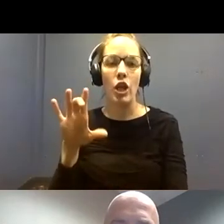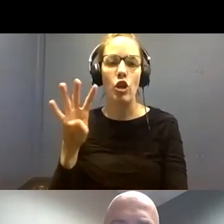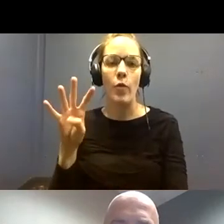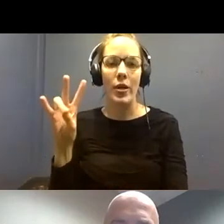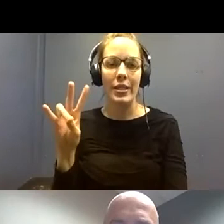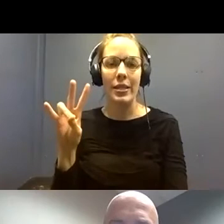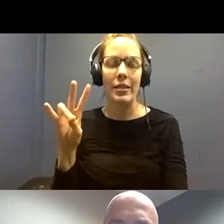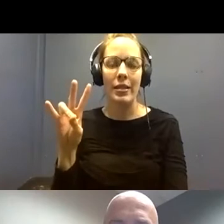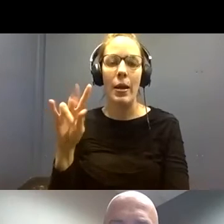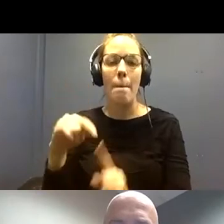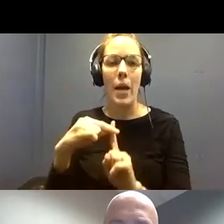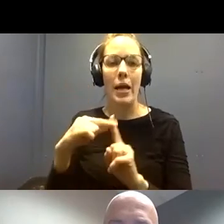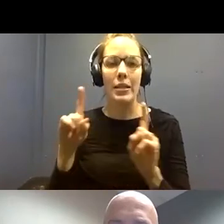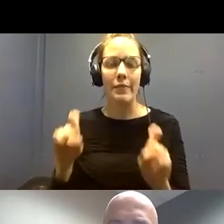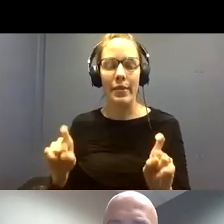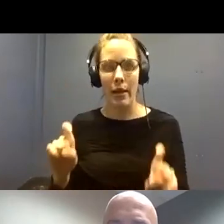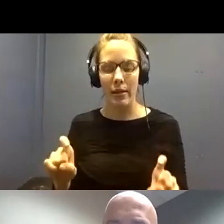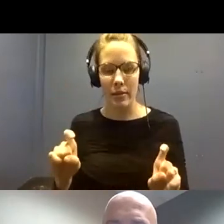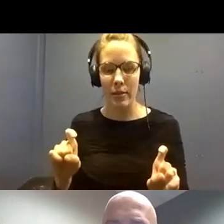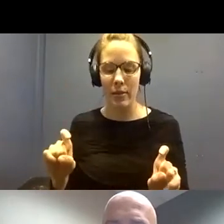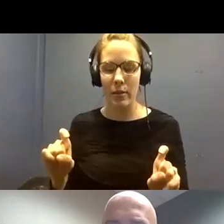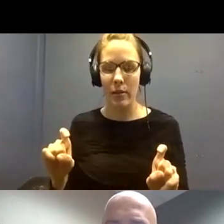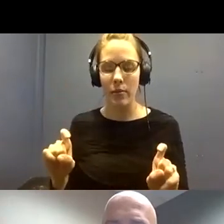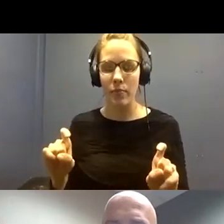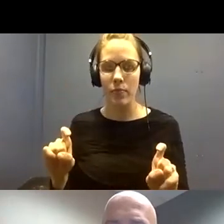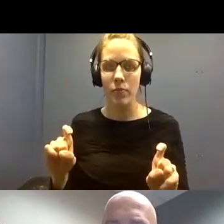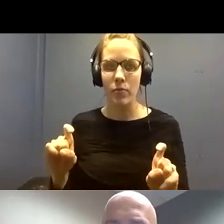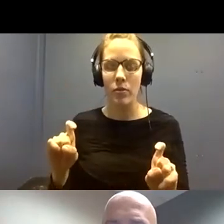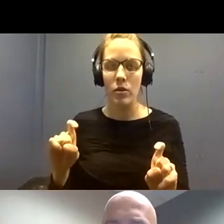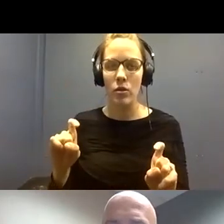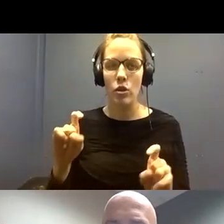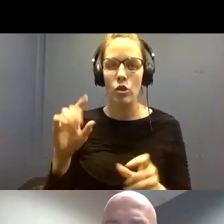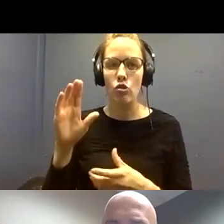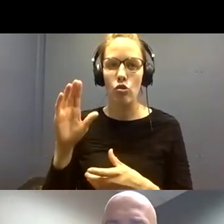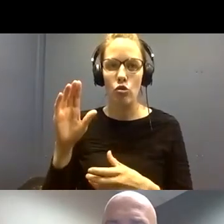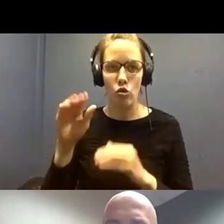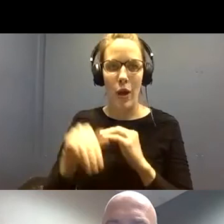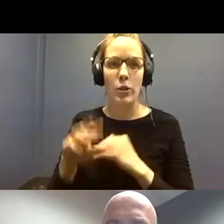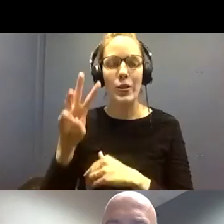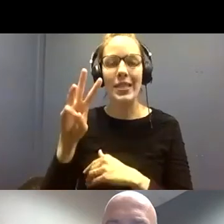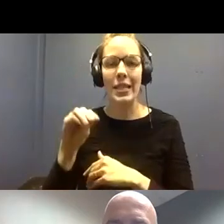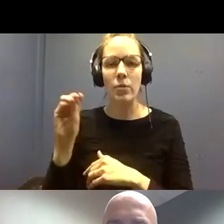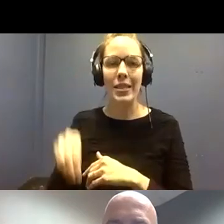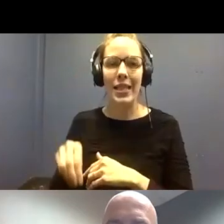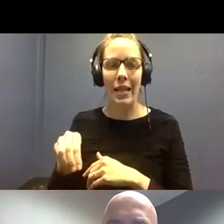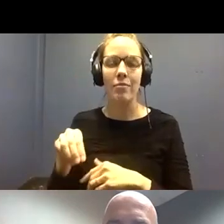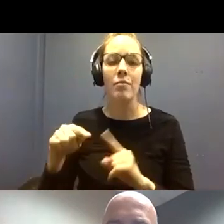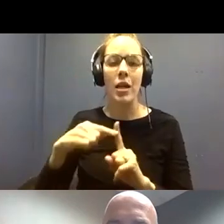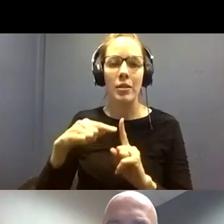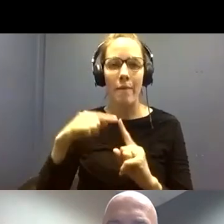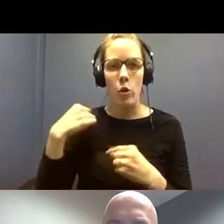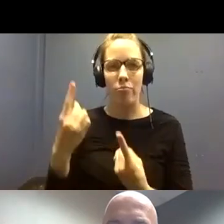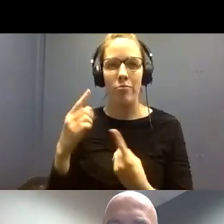20,847 positive tests, and we've dropped to a 6% positivity for the last 7 days. We're